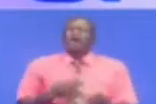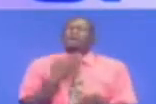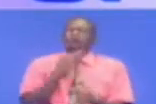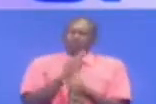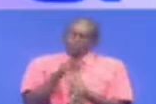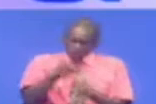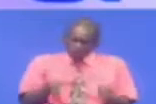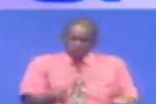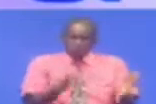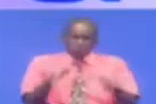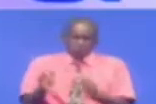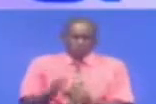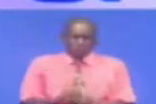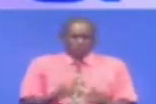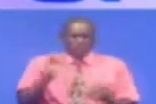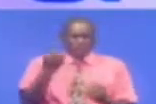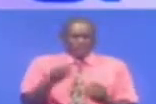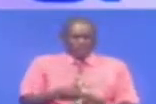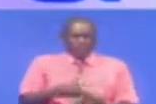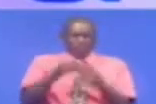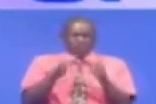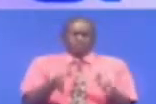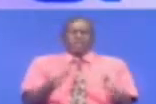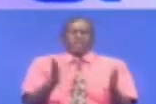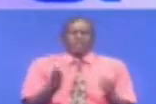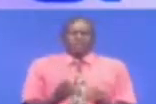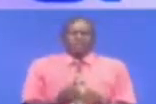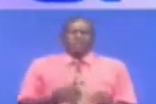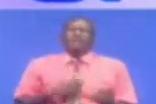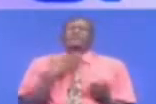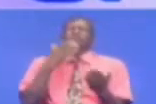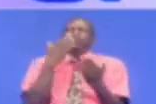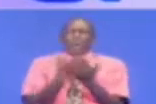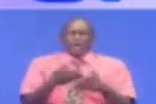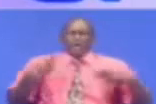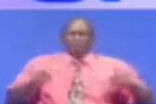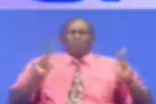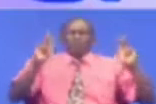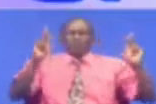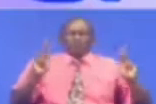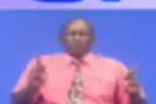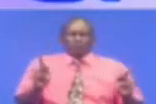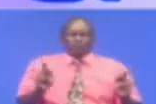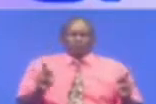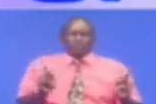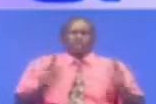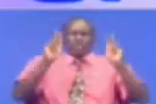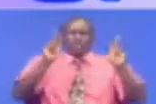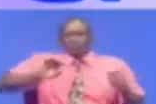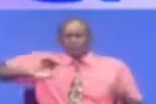opportunity, initially in a special way, to thank the people of Kisumu, Kisumu